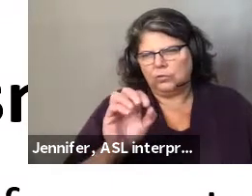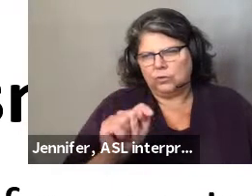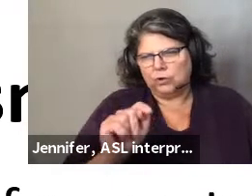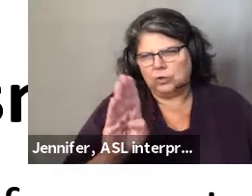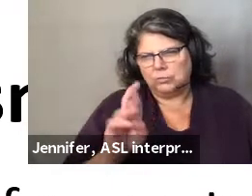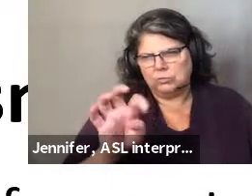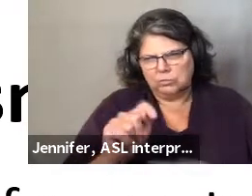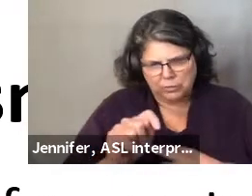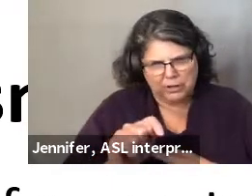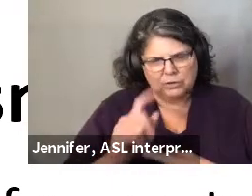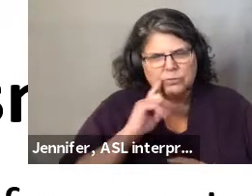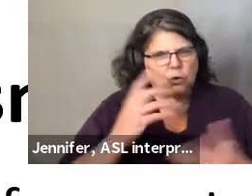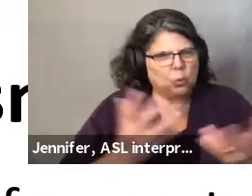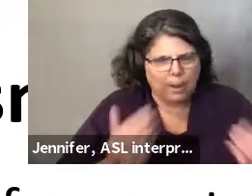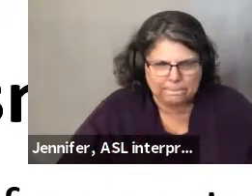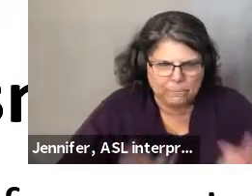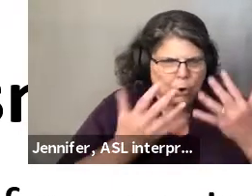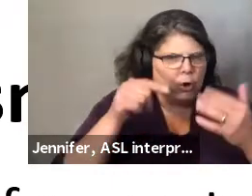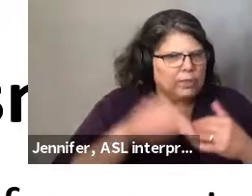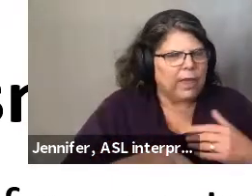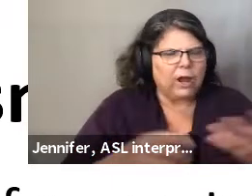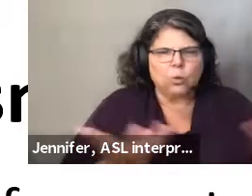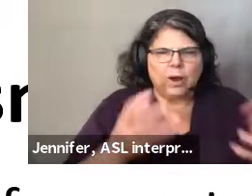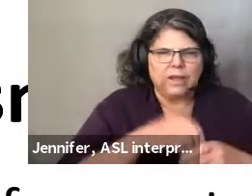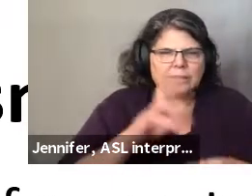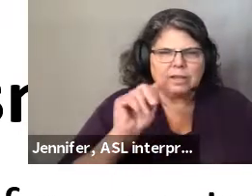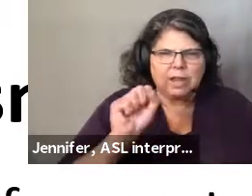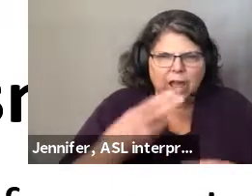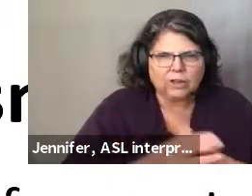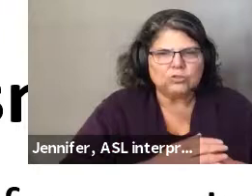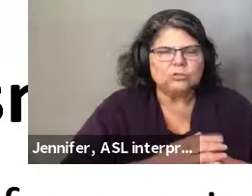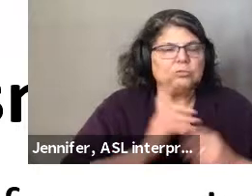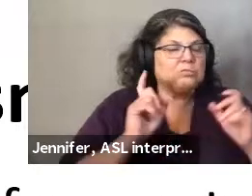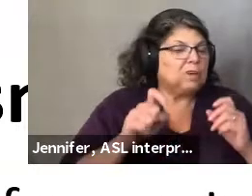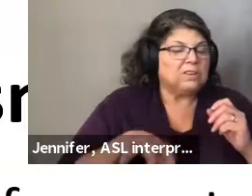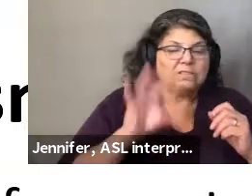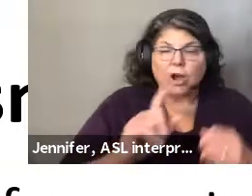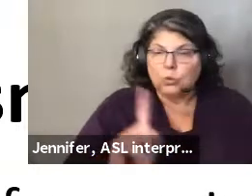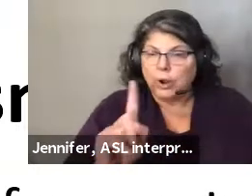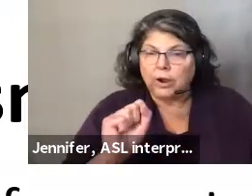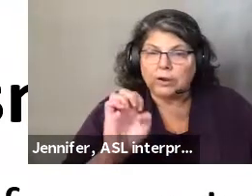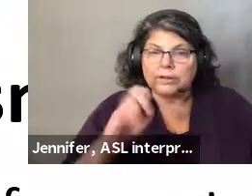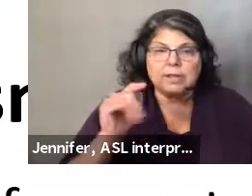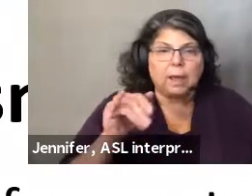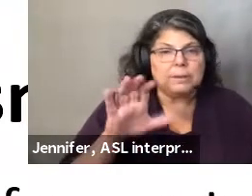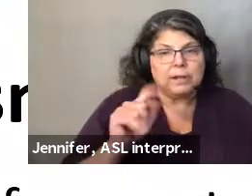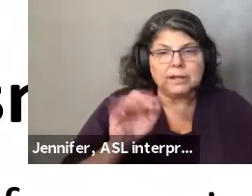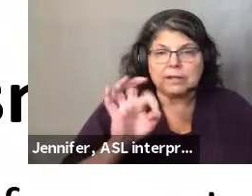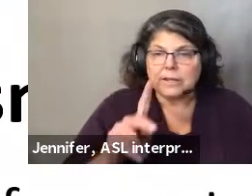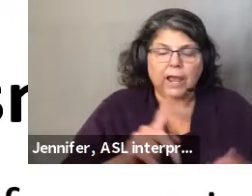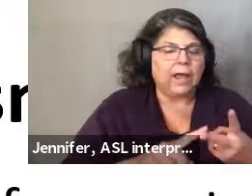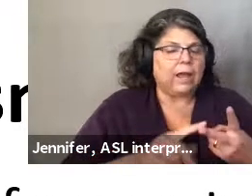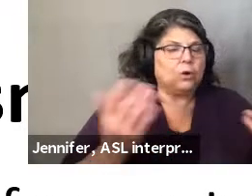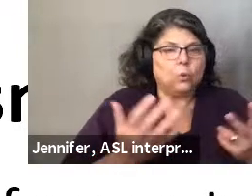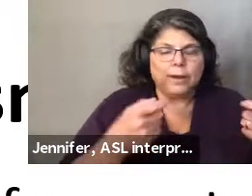ash. We want to locate the septic tanks, the utilities, and we want to identify any other